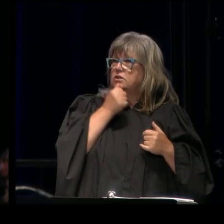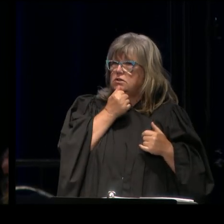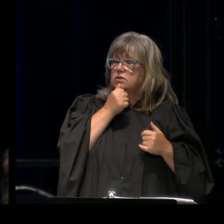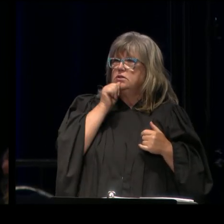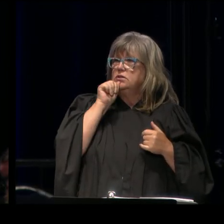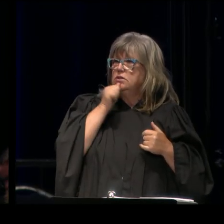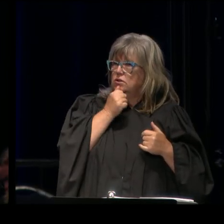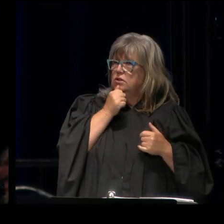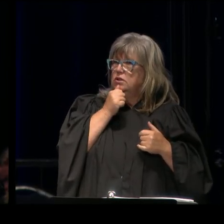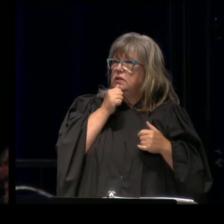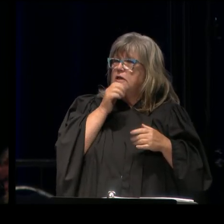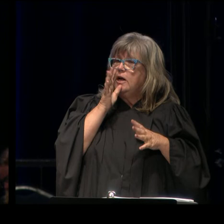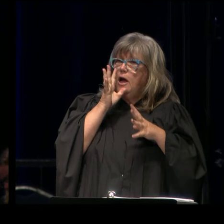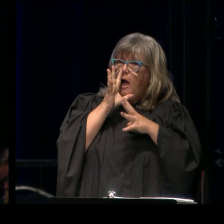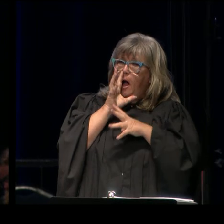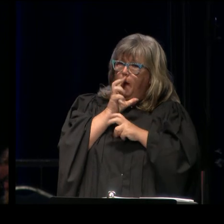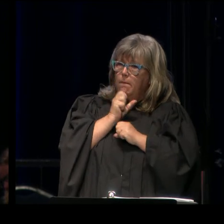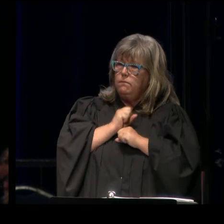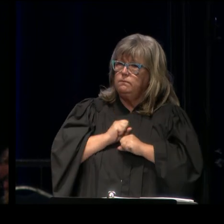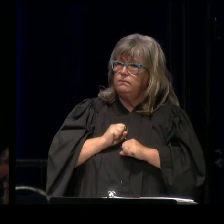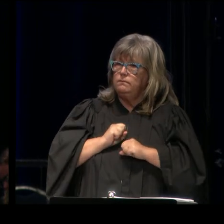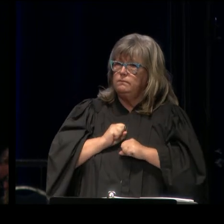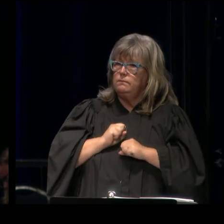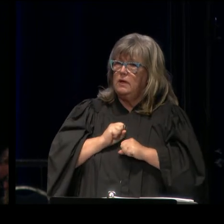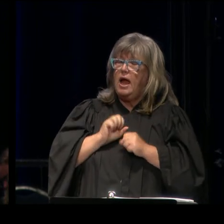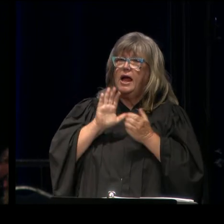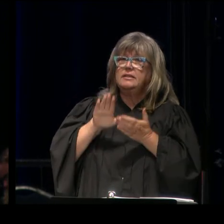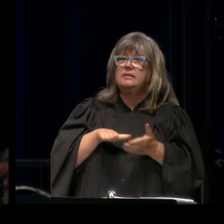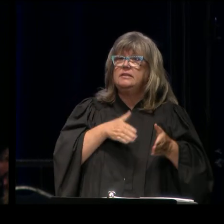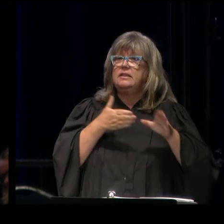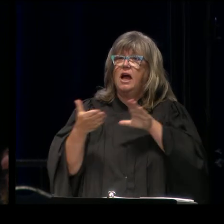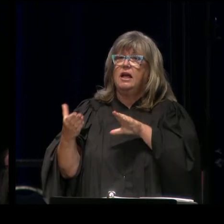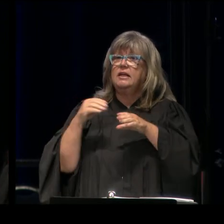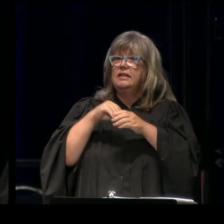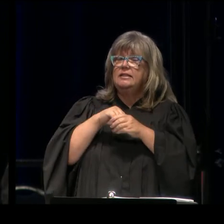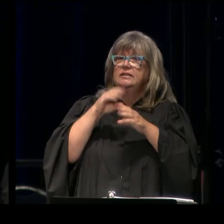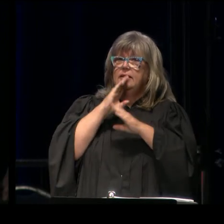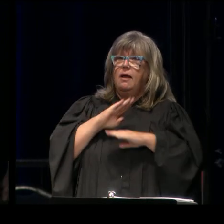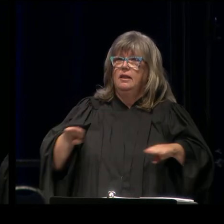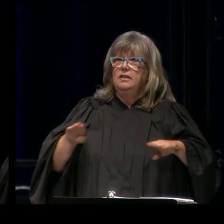silently and dying in silence in our world